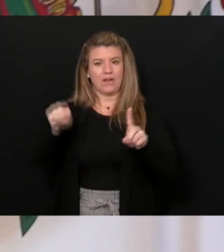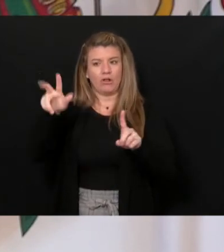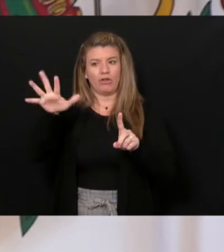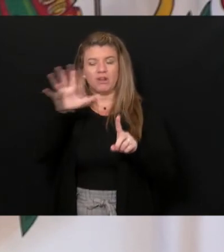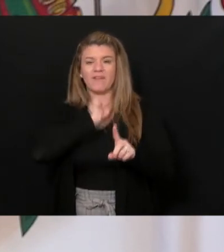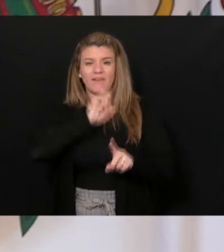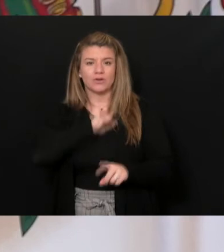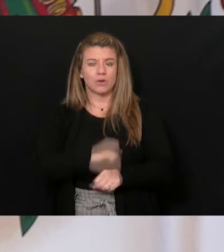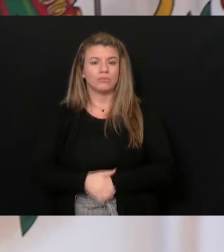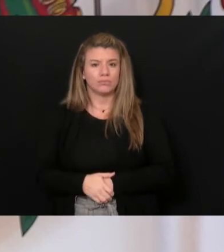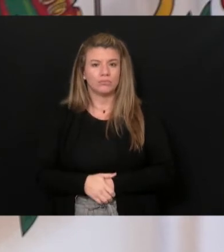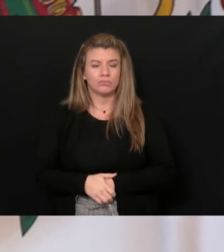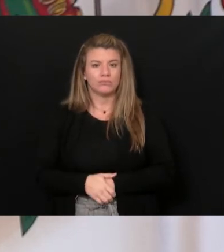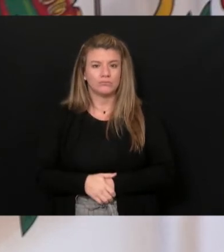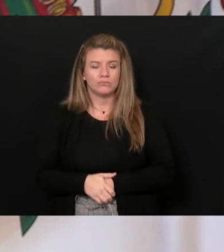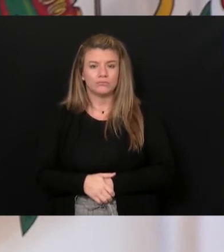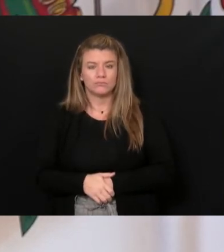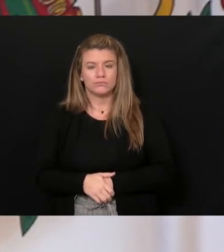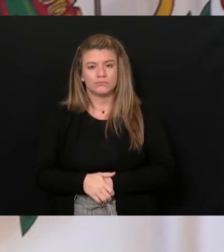years of age. Now,